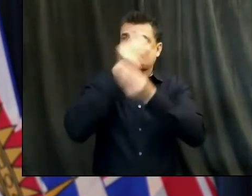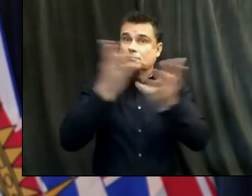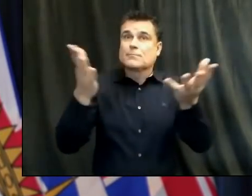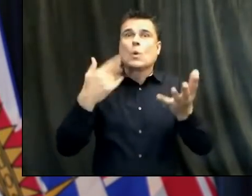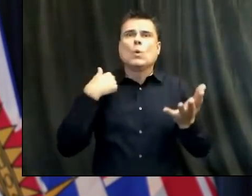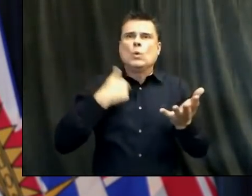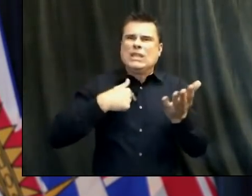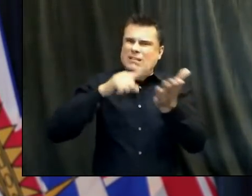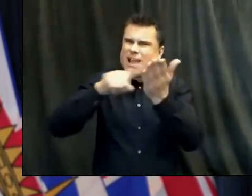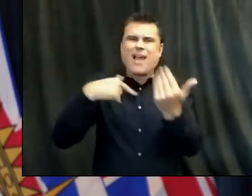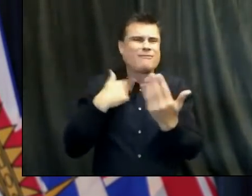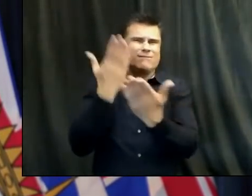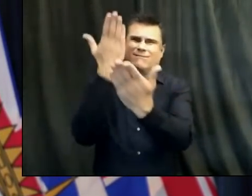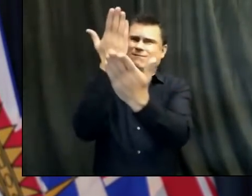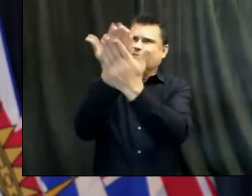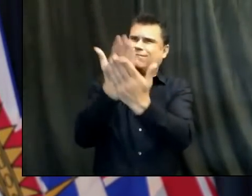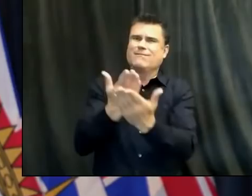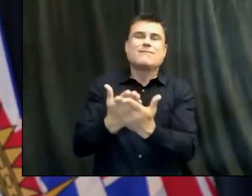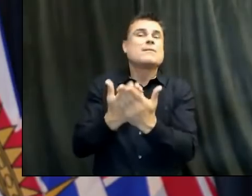premier.